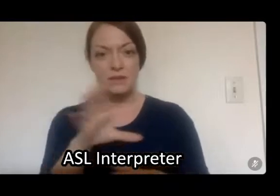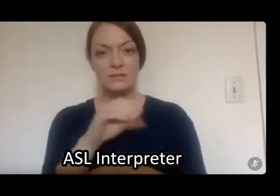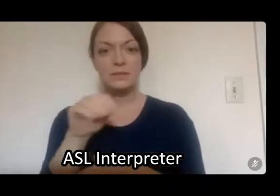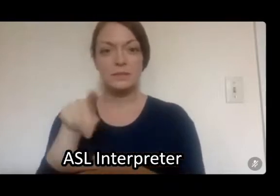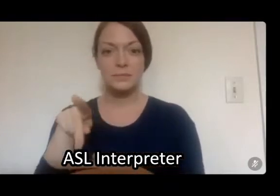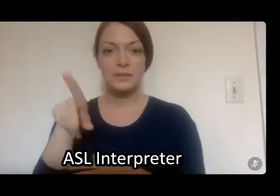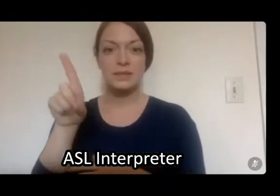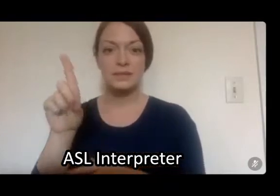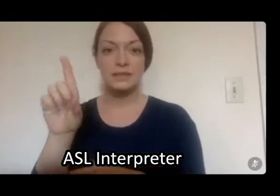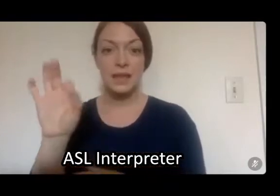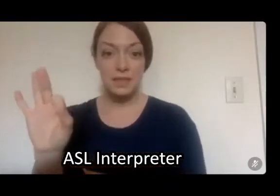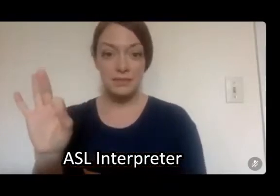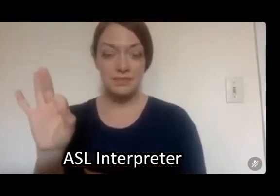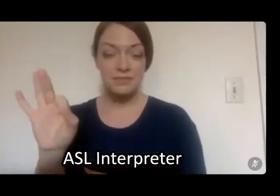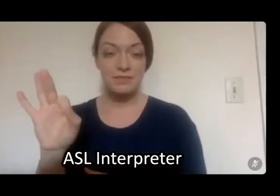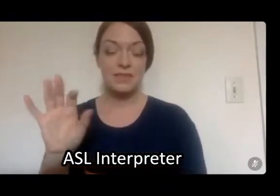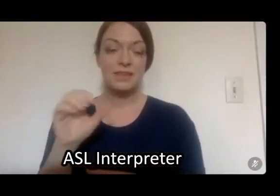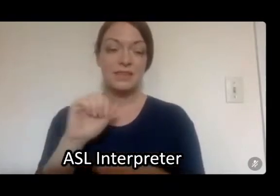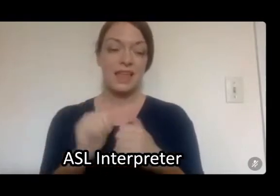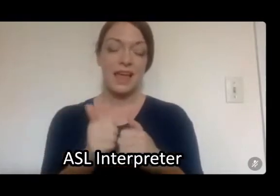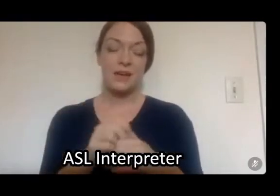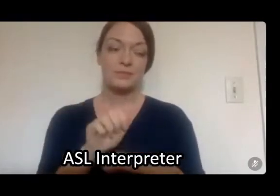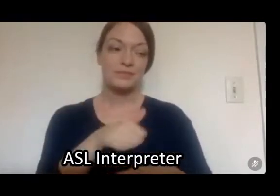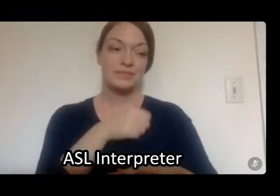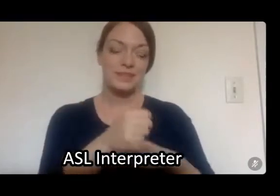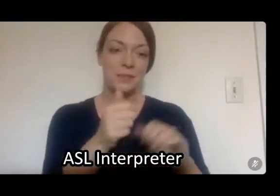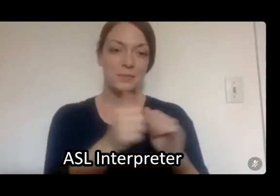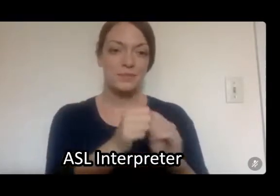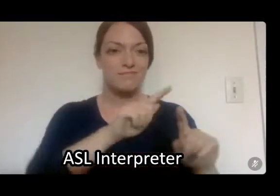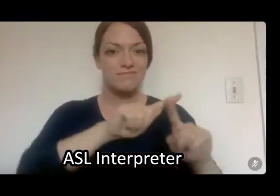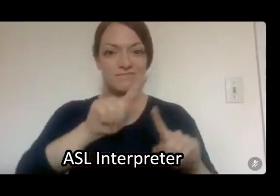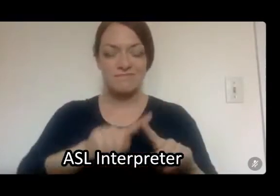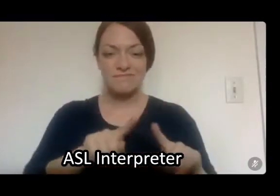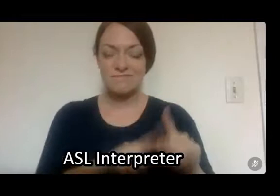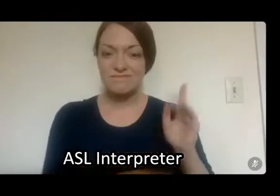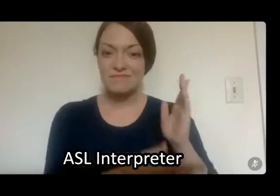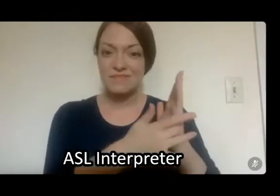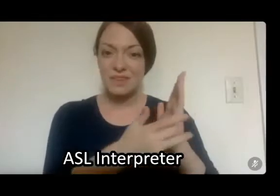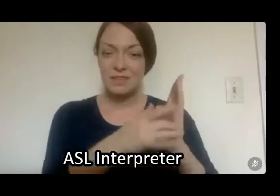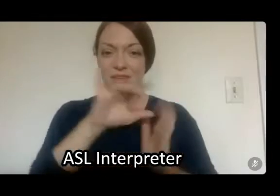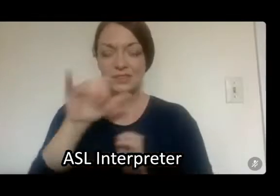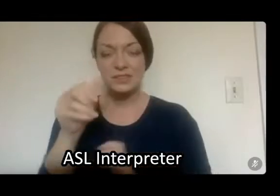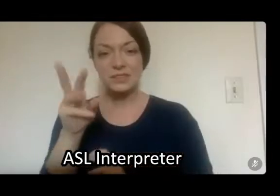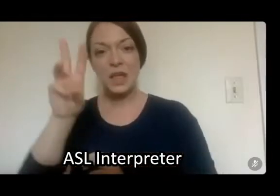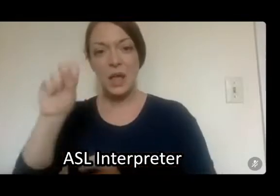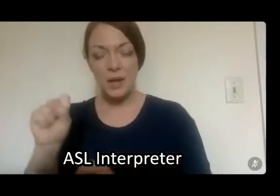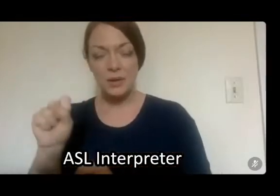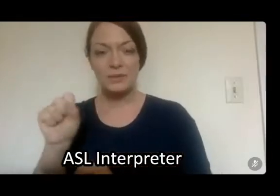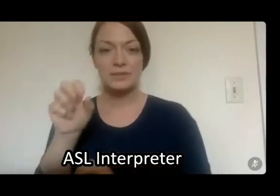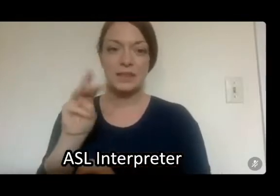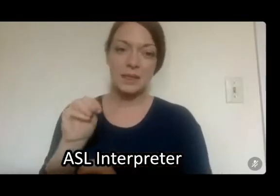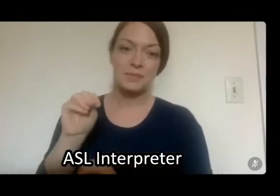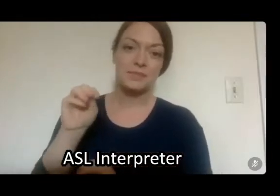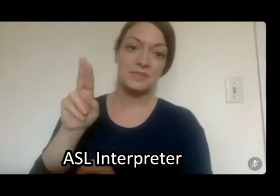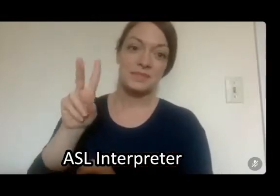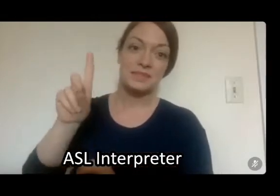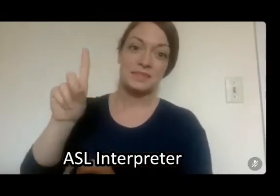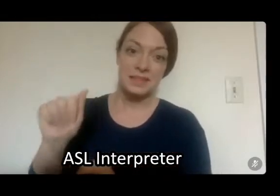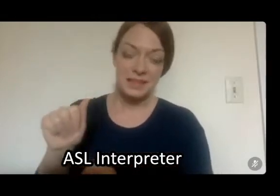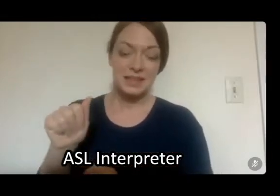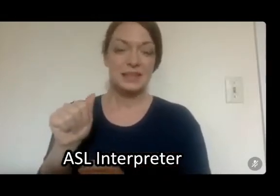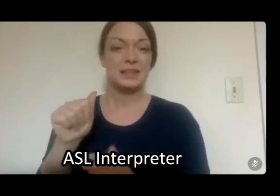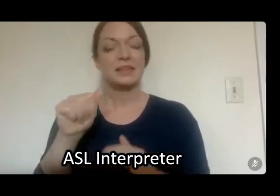different accessibility technology like JAWS and Windows Narrator, NVDA, magnification, visual landmarks,